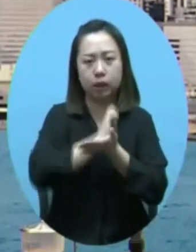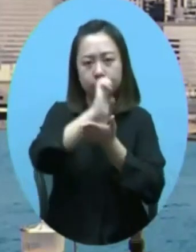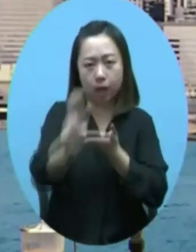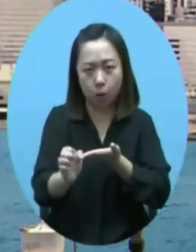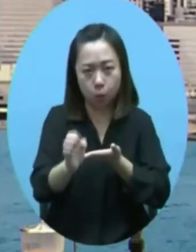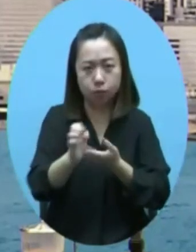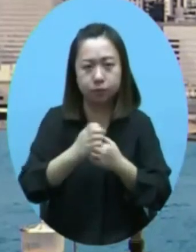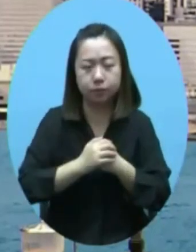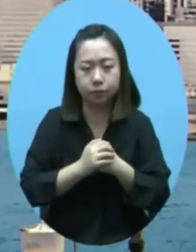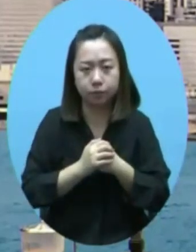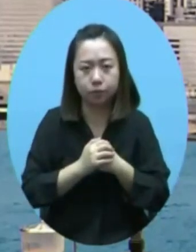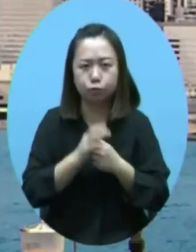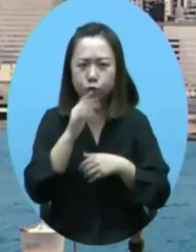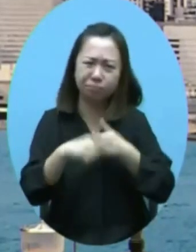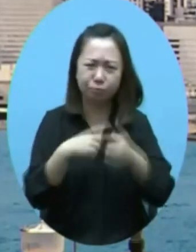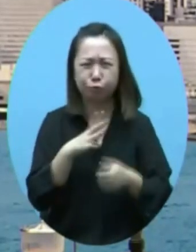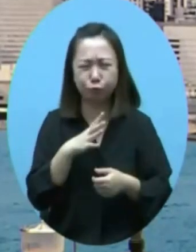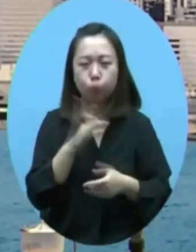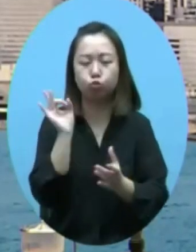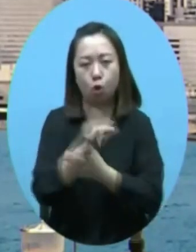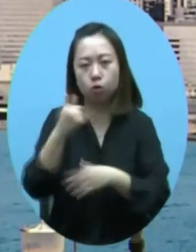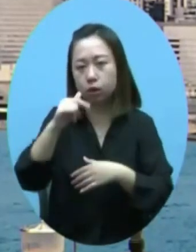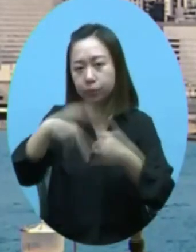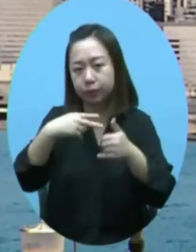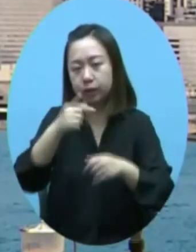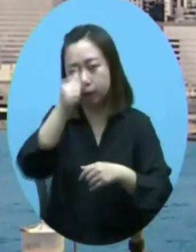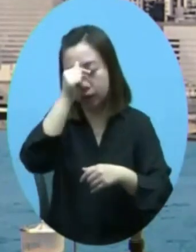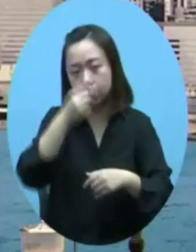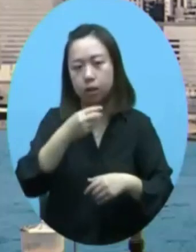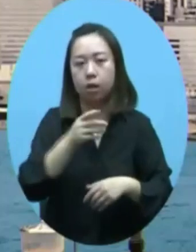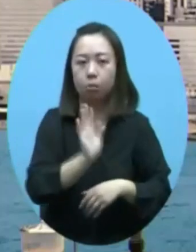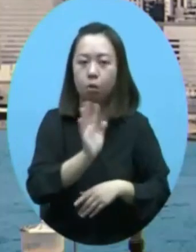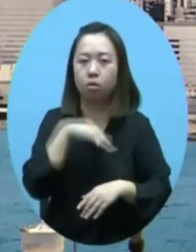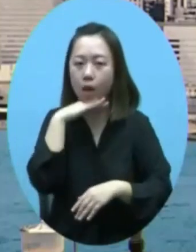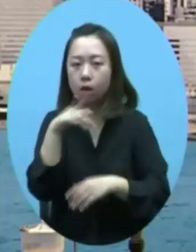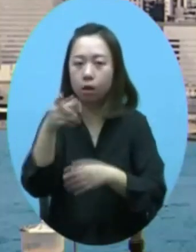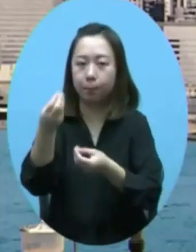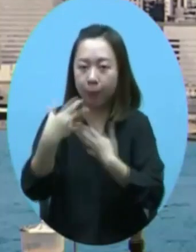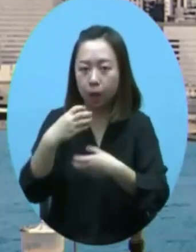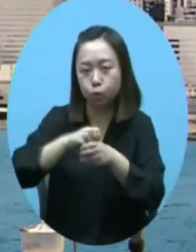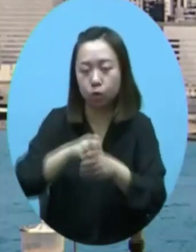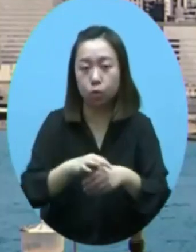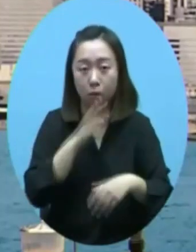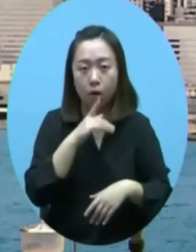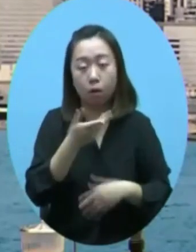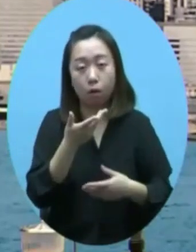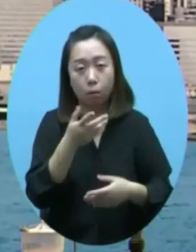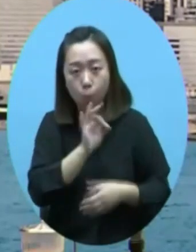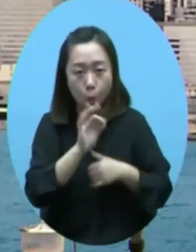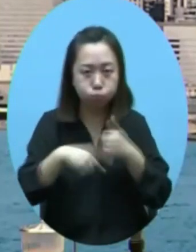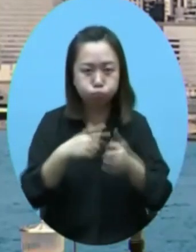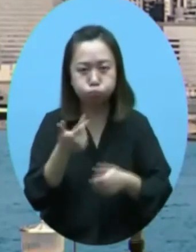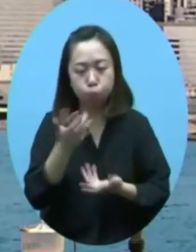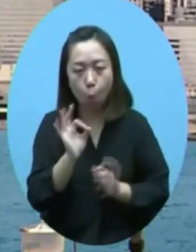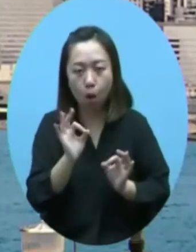not give the bottles to everyone yet. But anyone who's worried can email us, and they need not wait for a bottle. If they